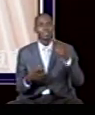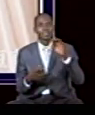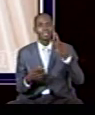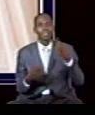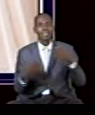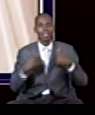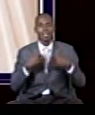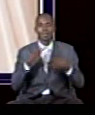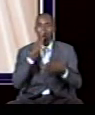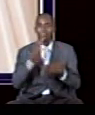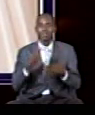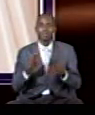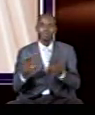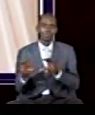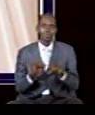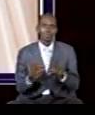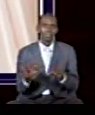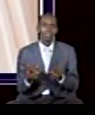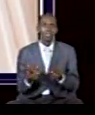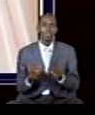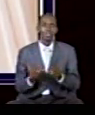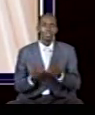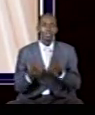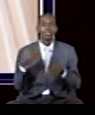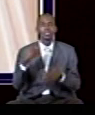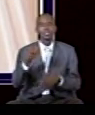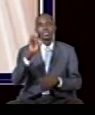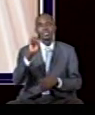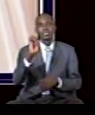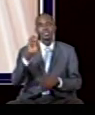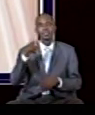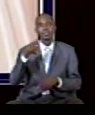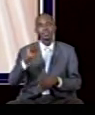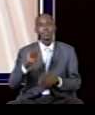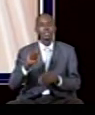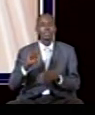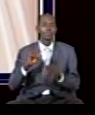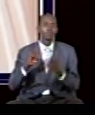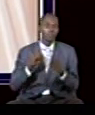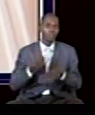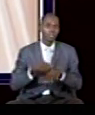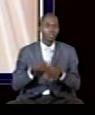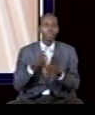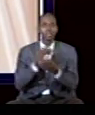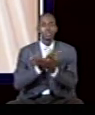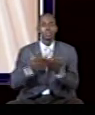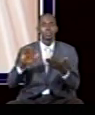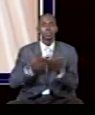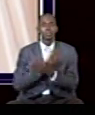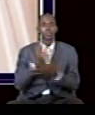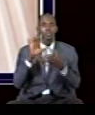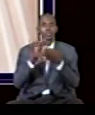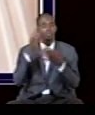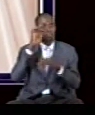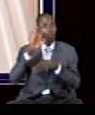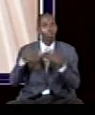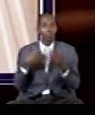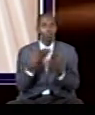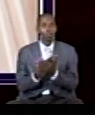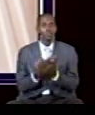organizing. During the September version, Divine Solution for All, my waist pain got